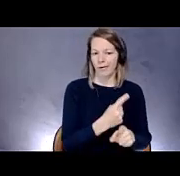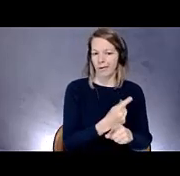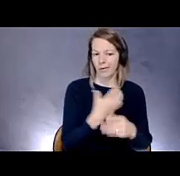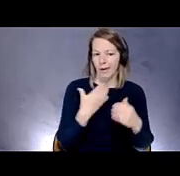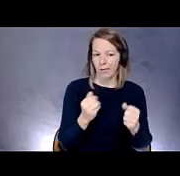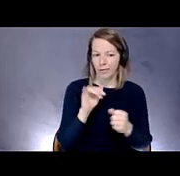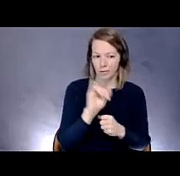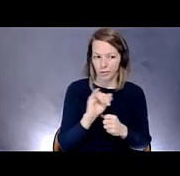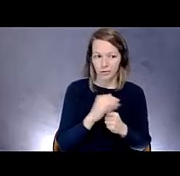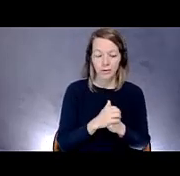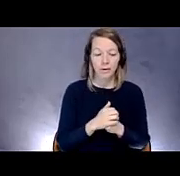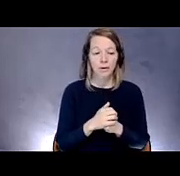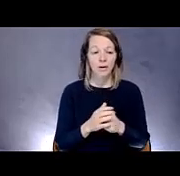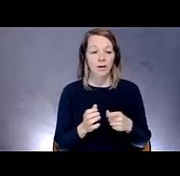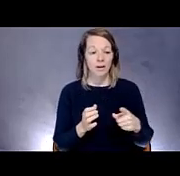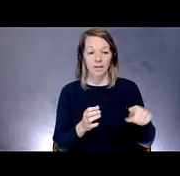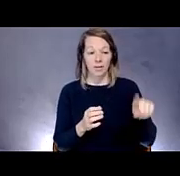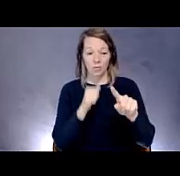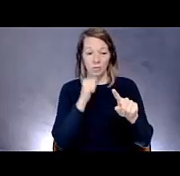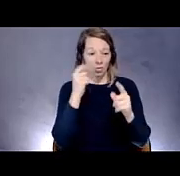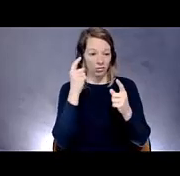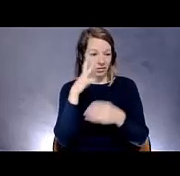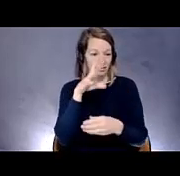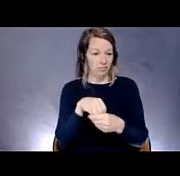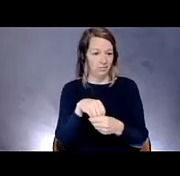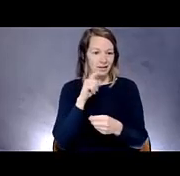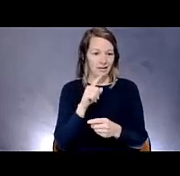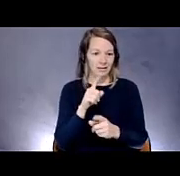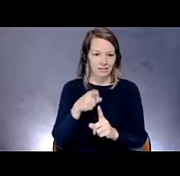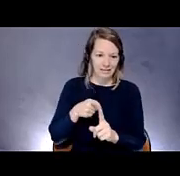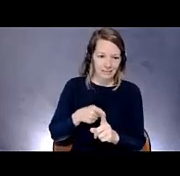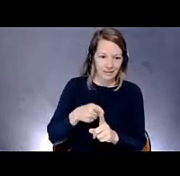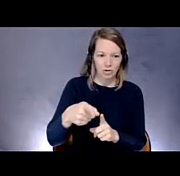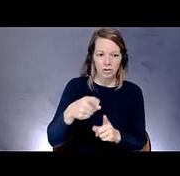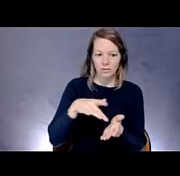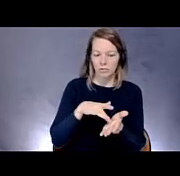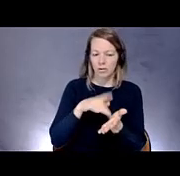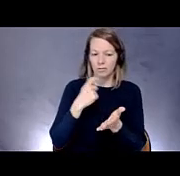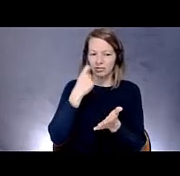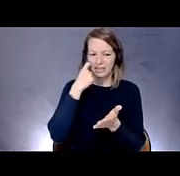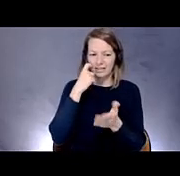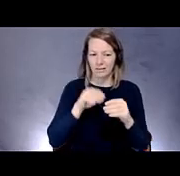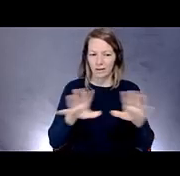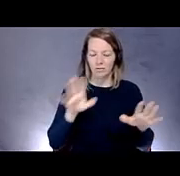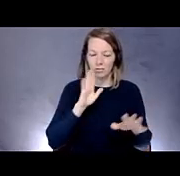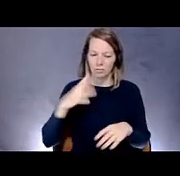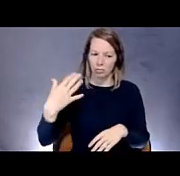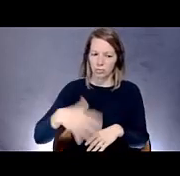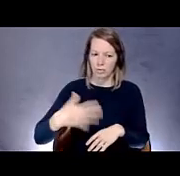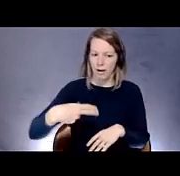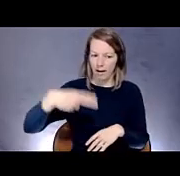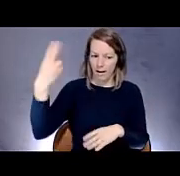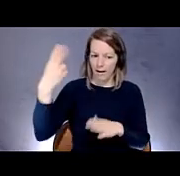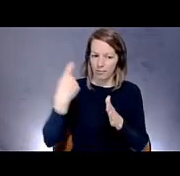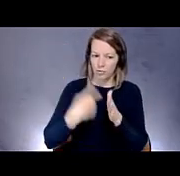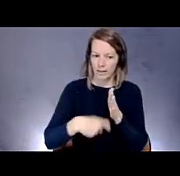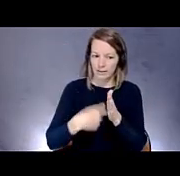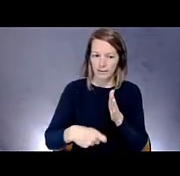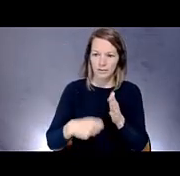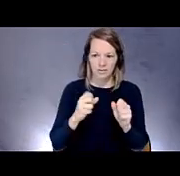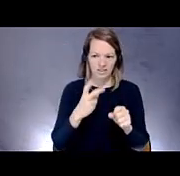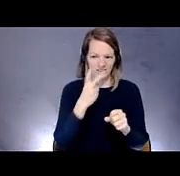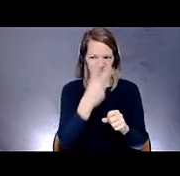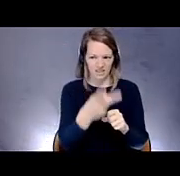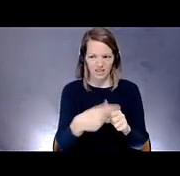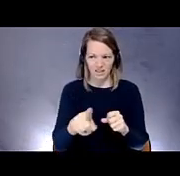those stats don't take into account the specialty drugs, which have recently come to market with really high prices. And you can see